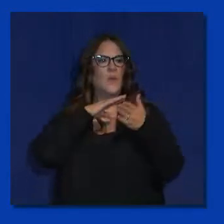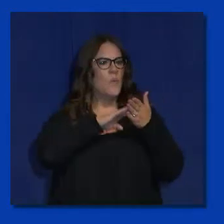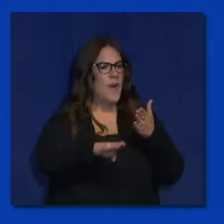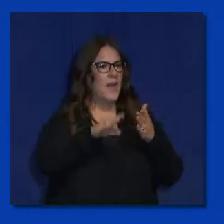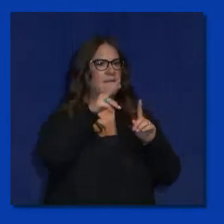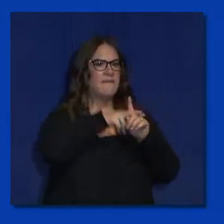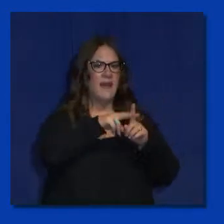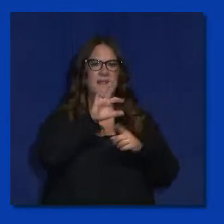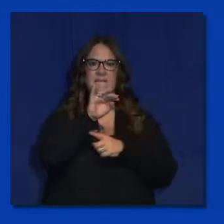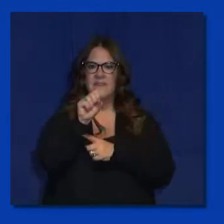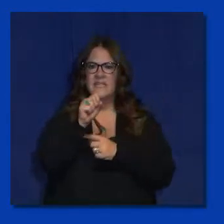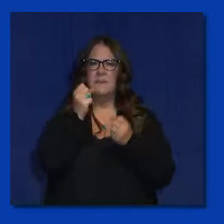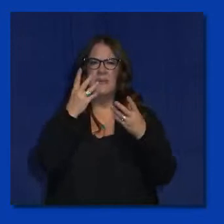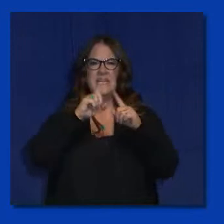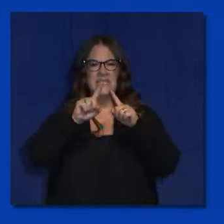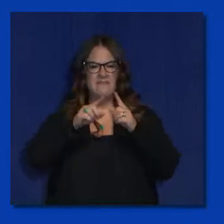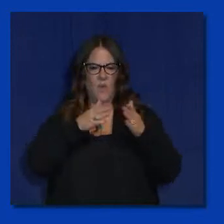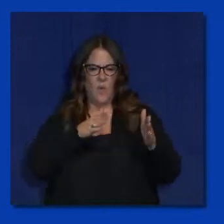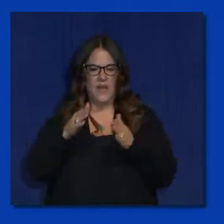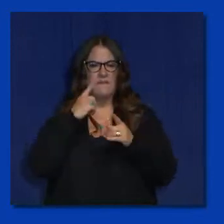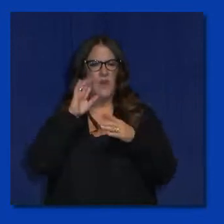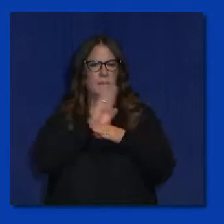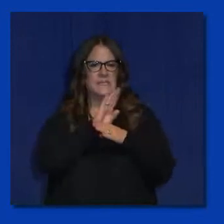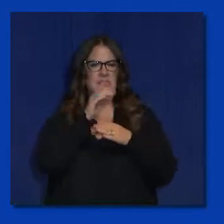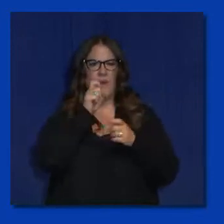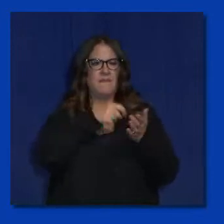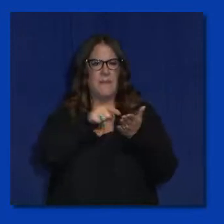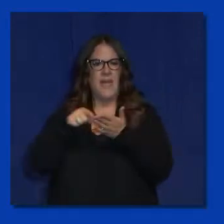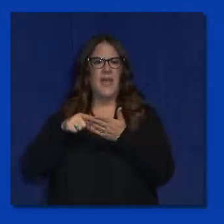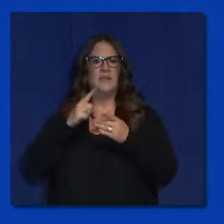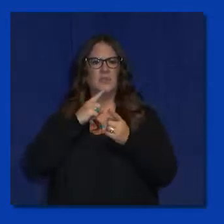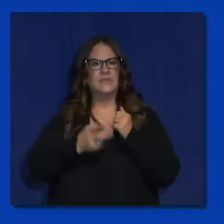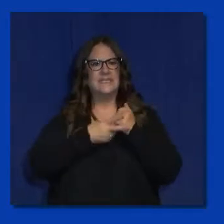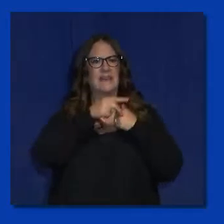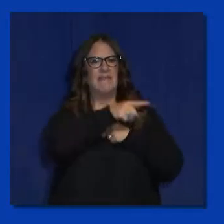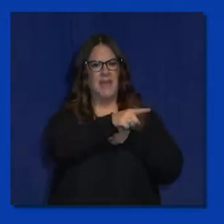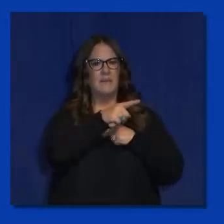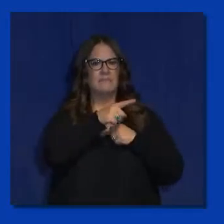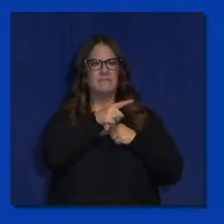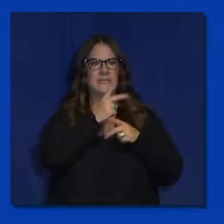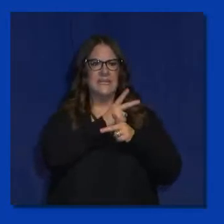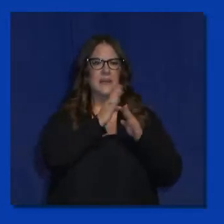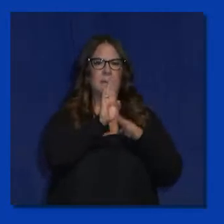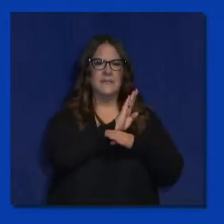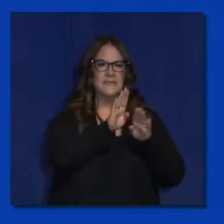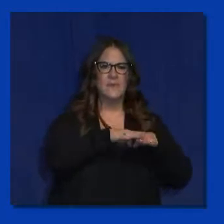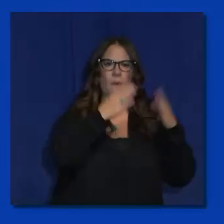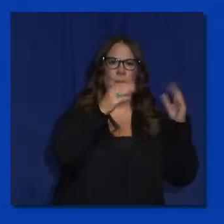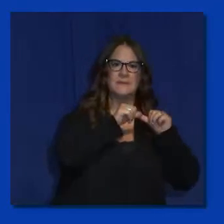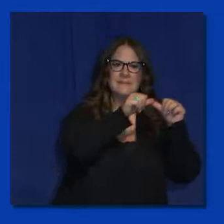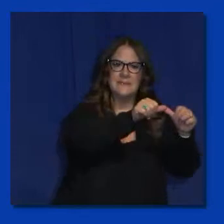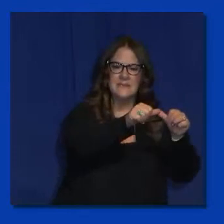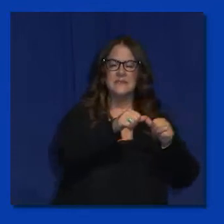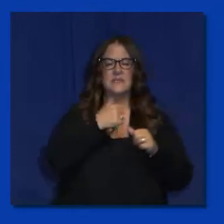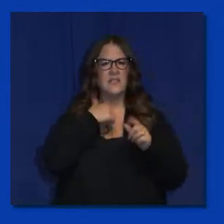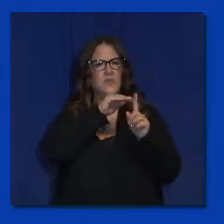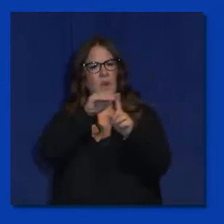across the spectrum of supports, other tax credits. You see these slides in January, you saw them. I just want to remind folks the work we're